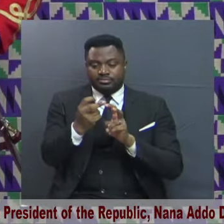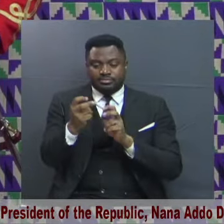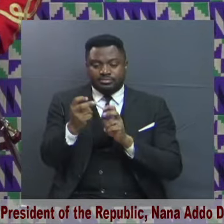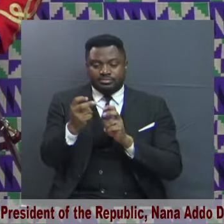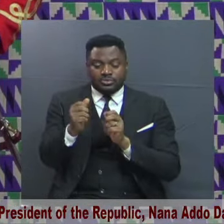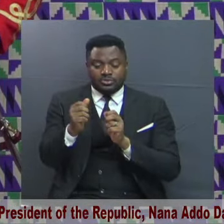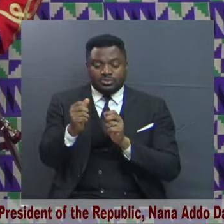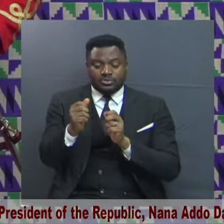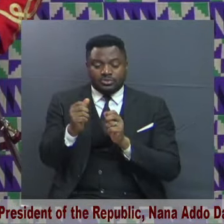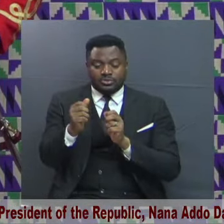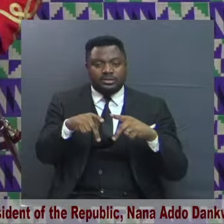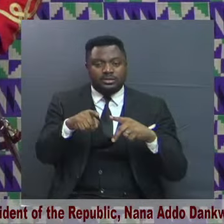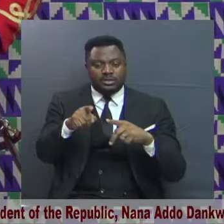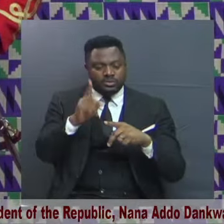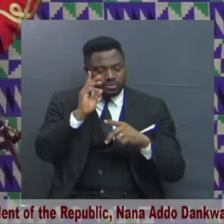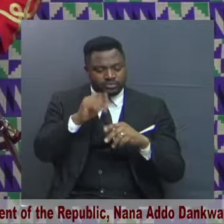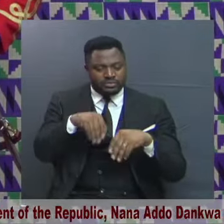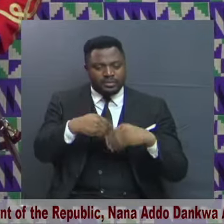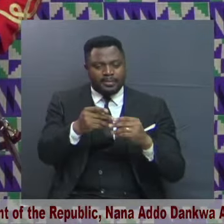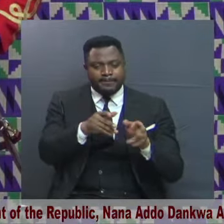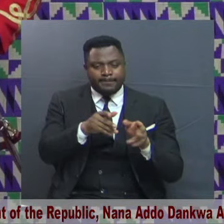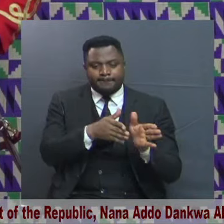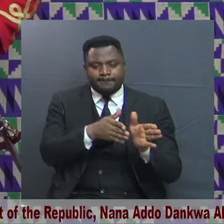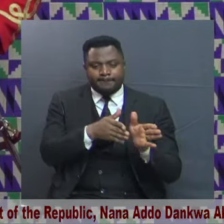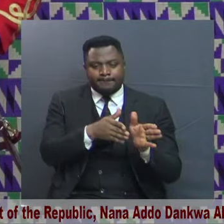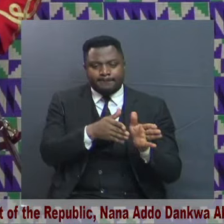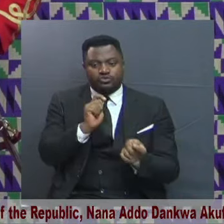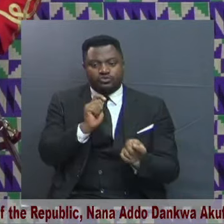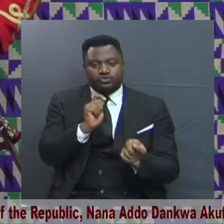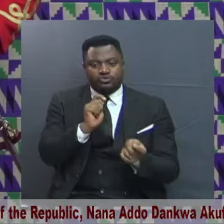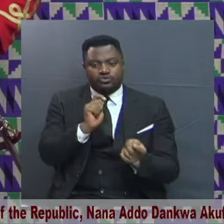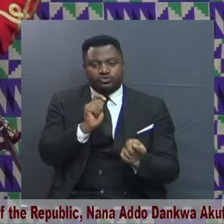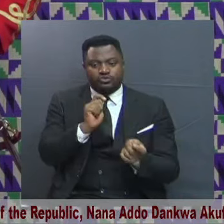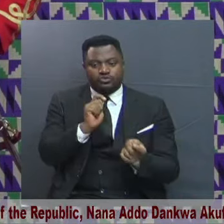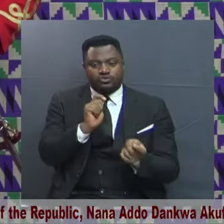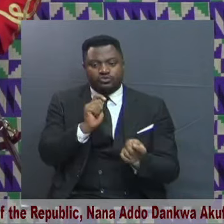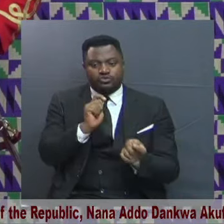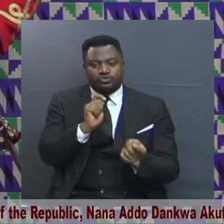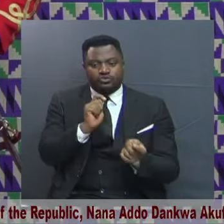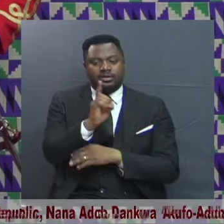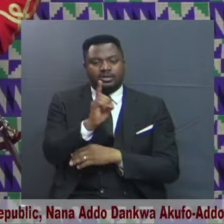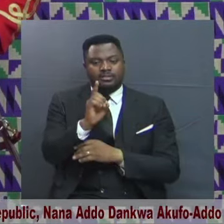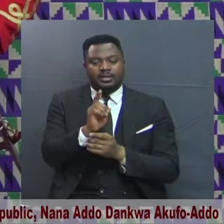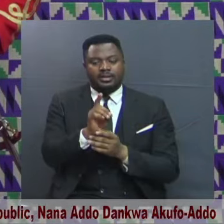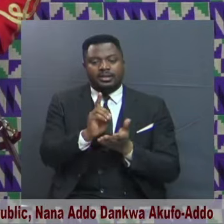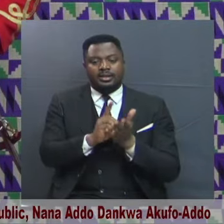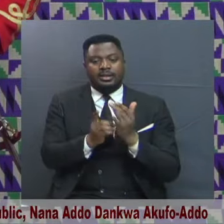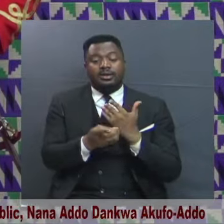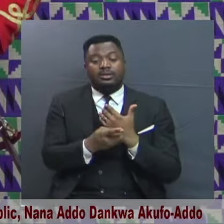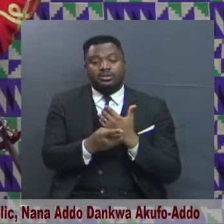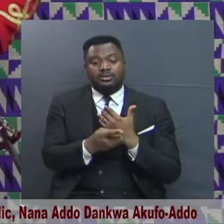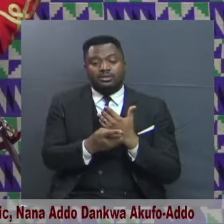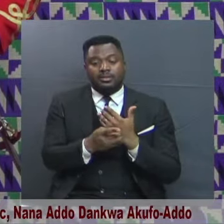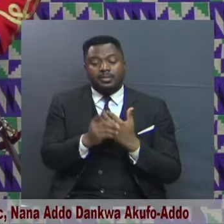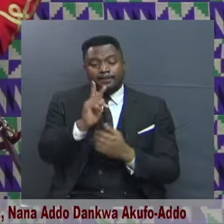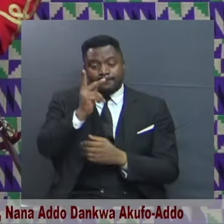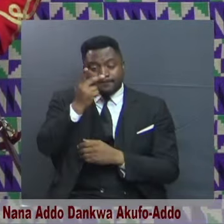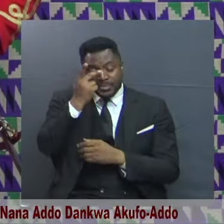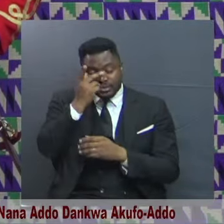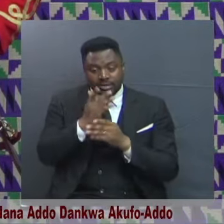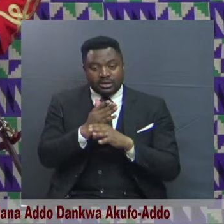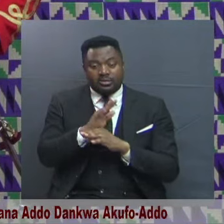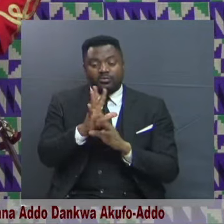parties his sh plans to CH to change the 7th December date politics after